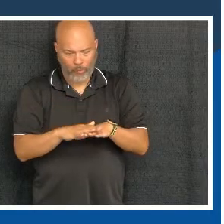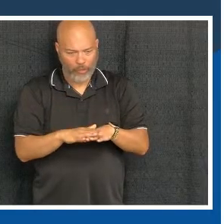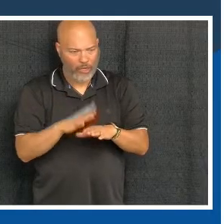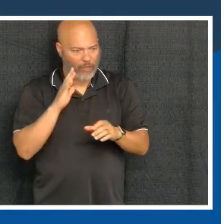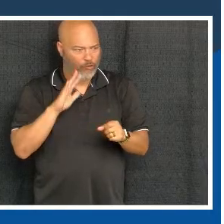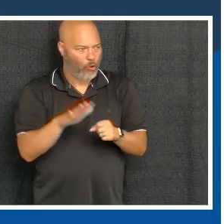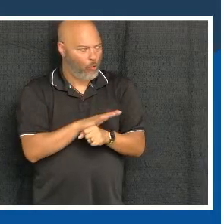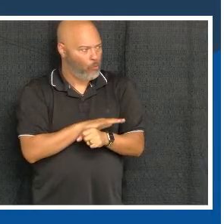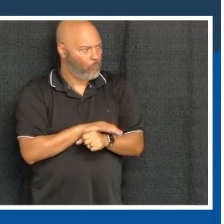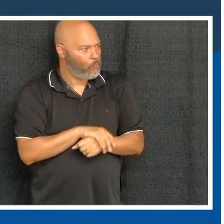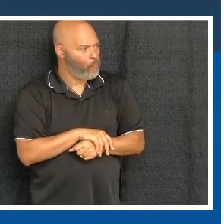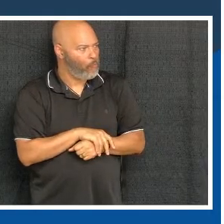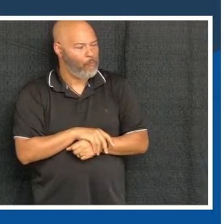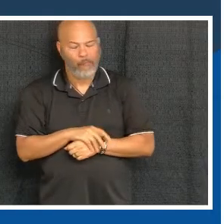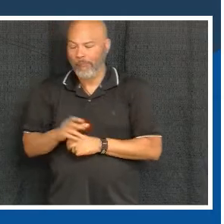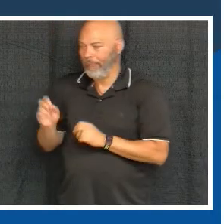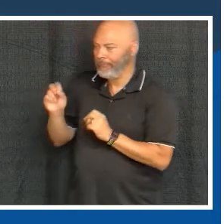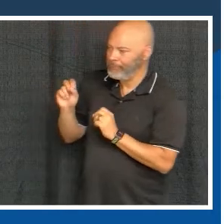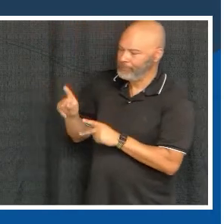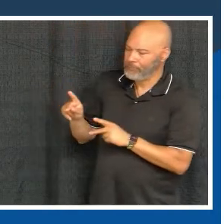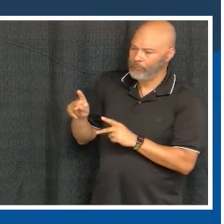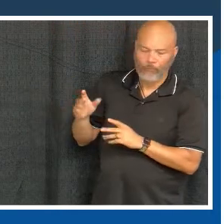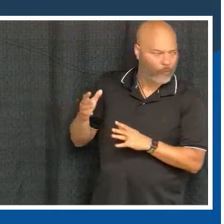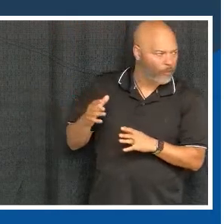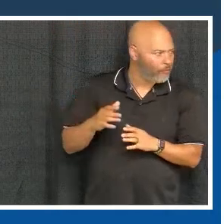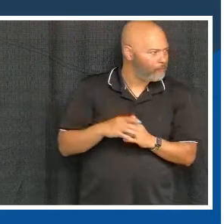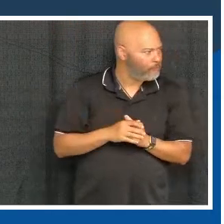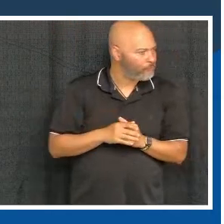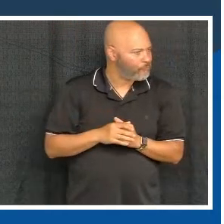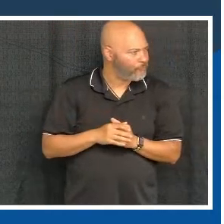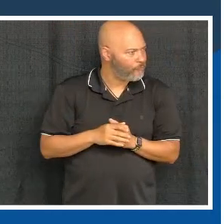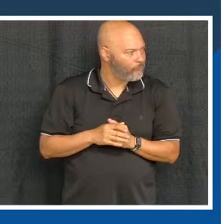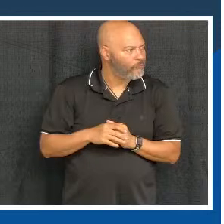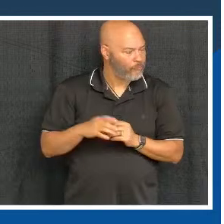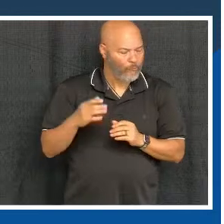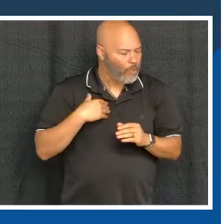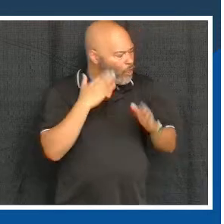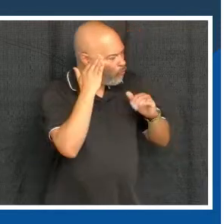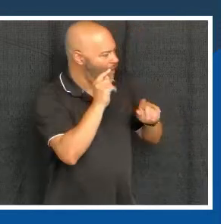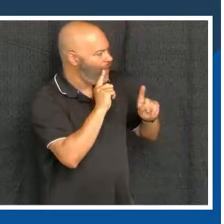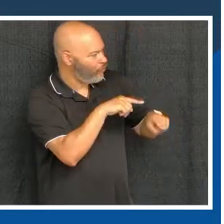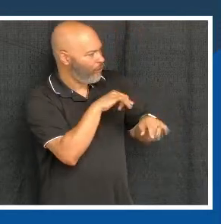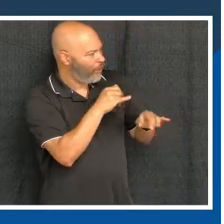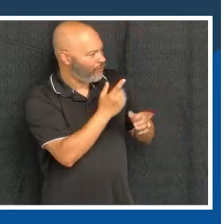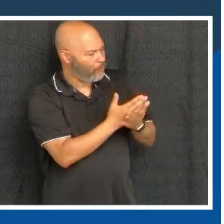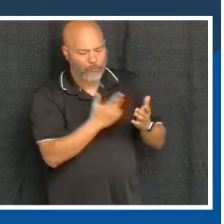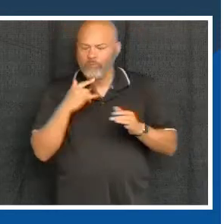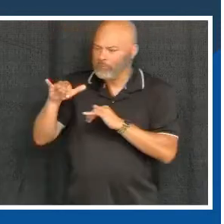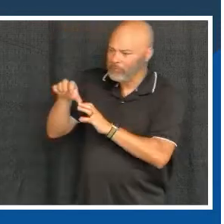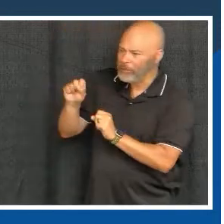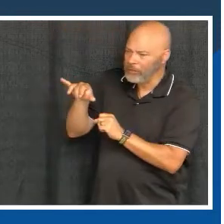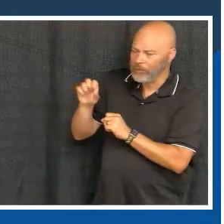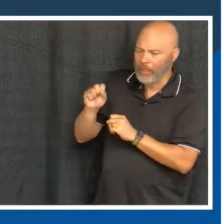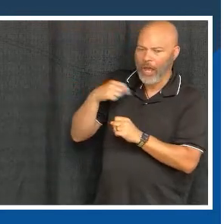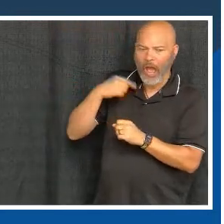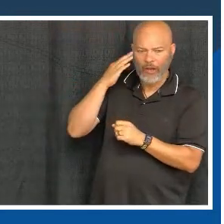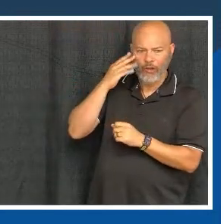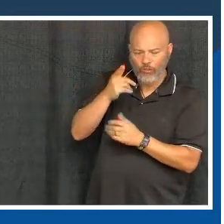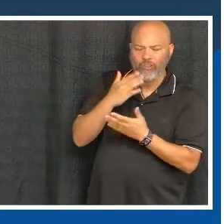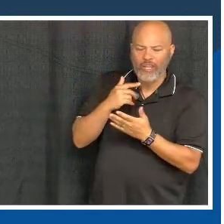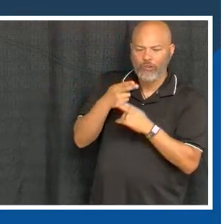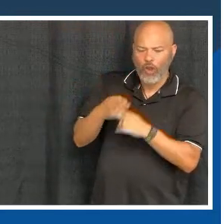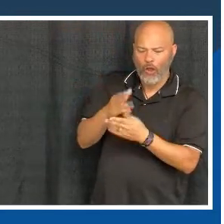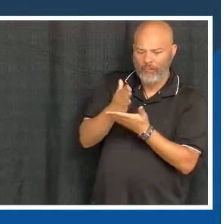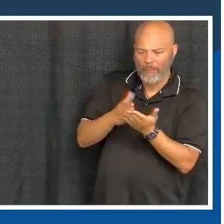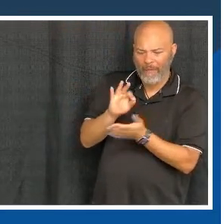a whole. and I I know, hope that helped answer some of that. But. you did, thank you. And I know that you said that it was the feeder, you said feeder road